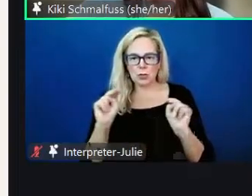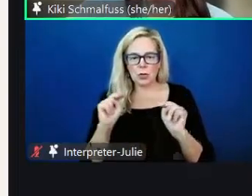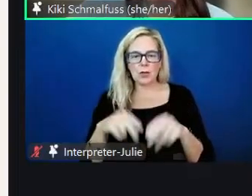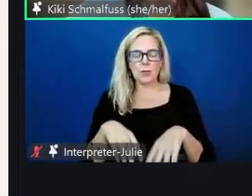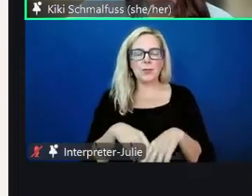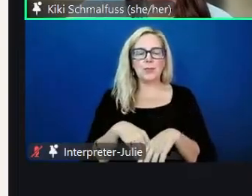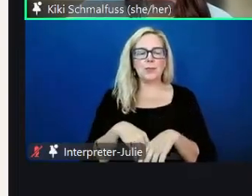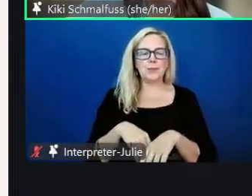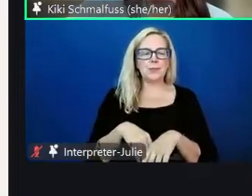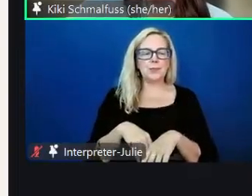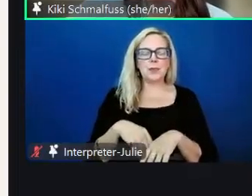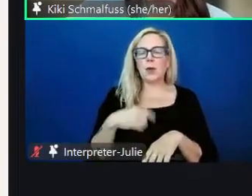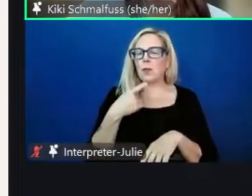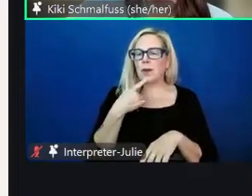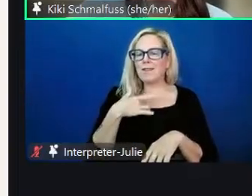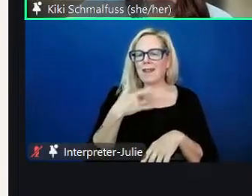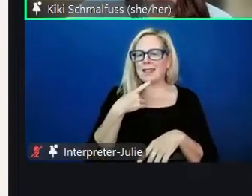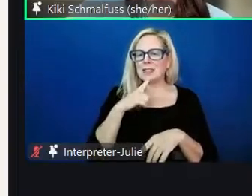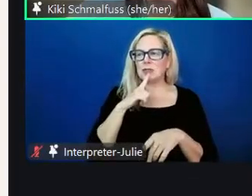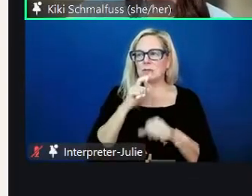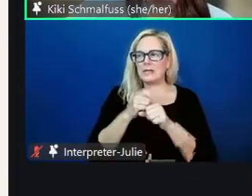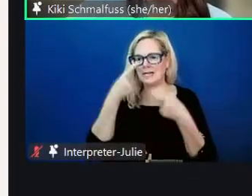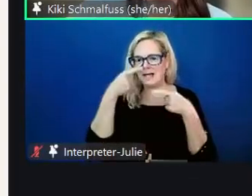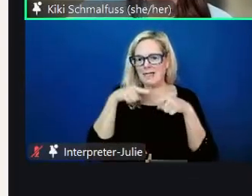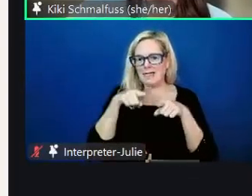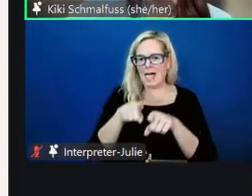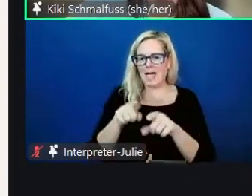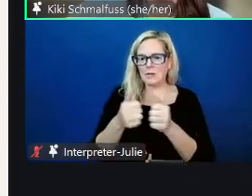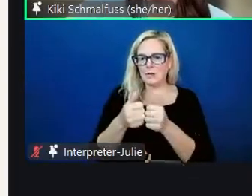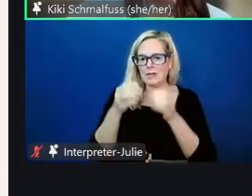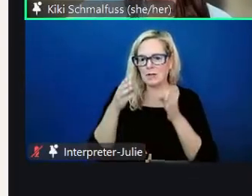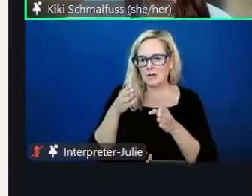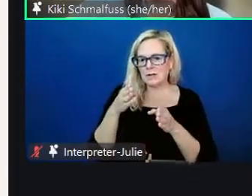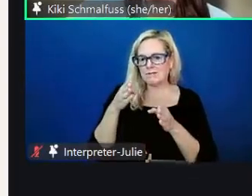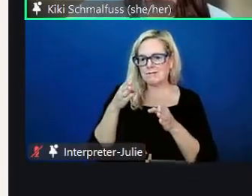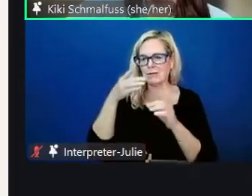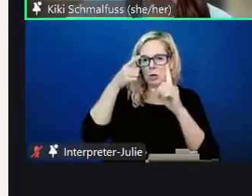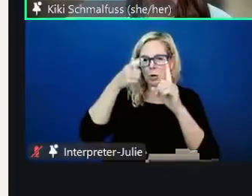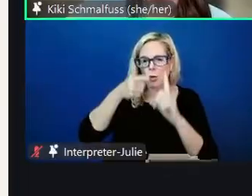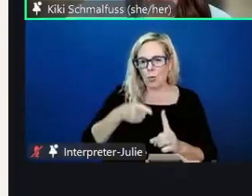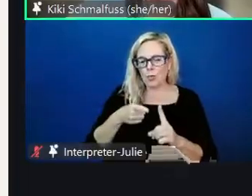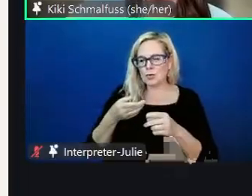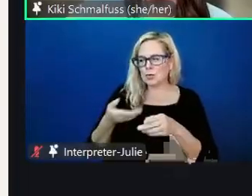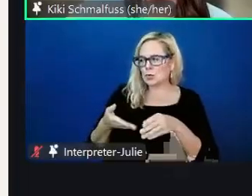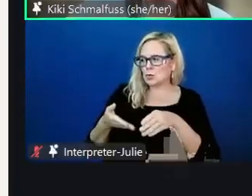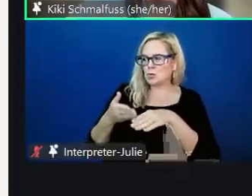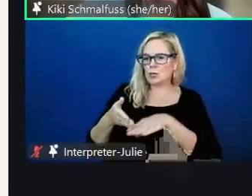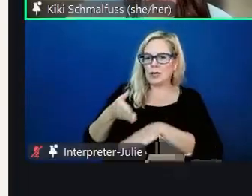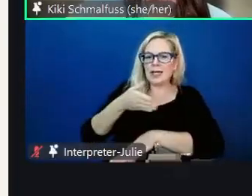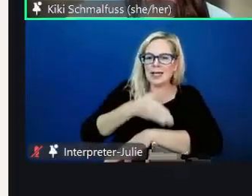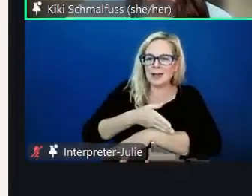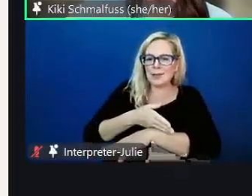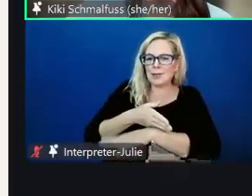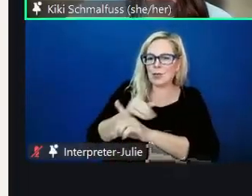was really in line with our goals of impacting mentees individually and improving their self-efficacy